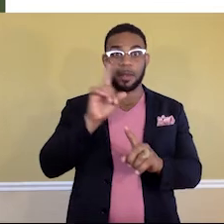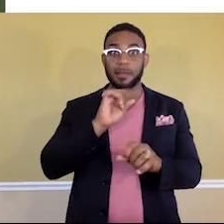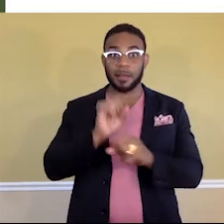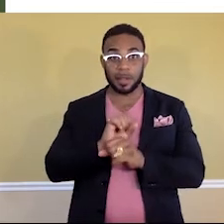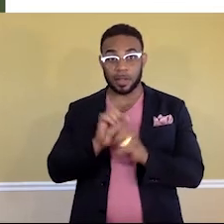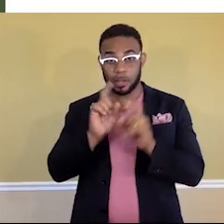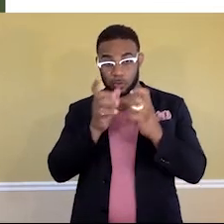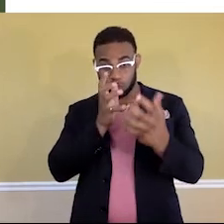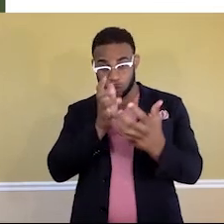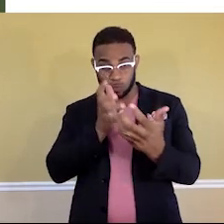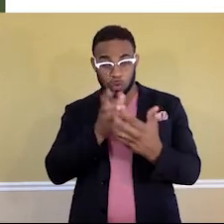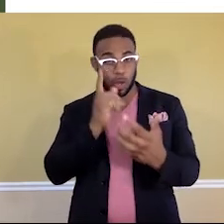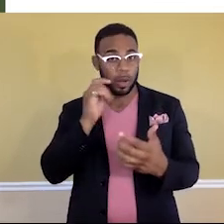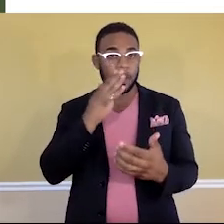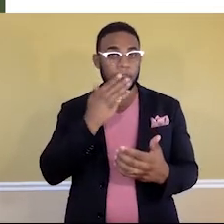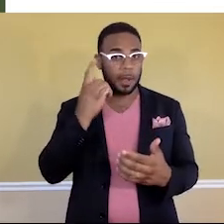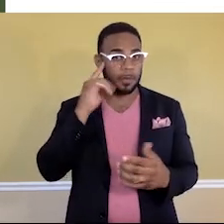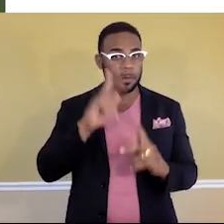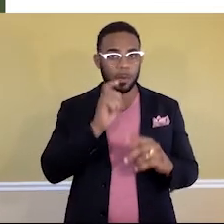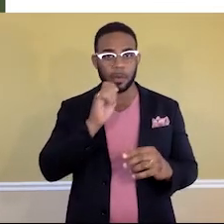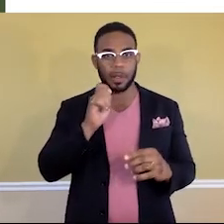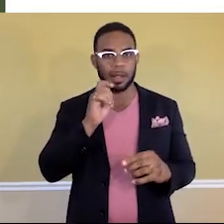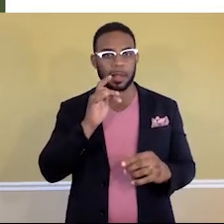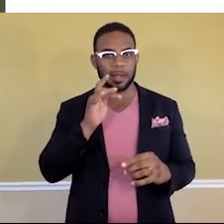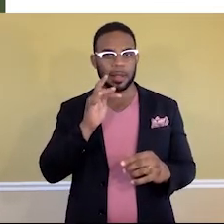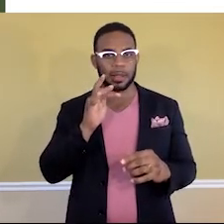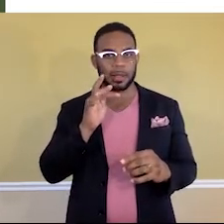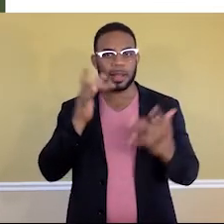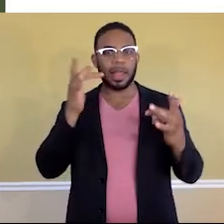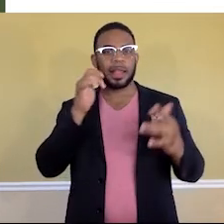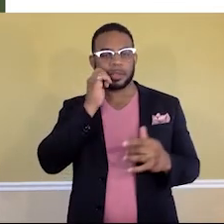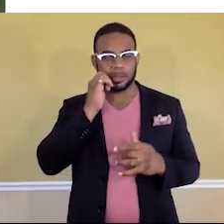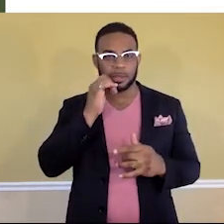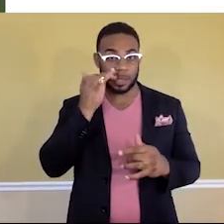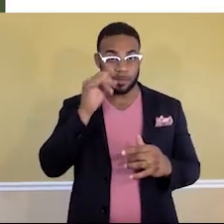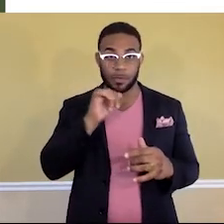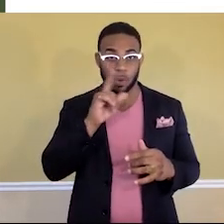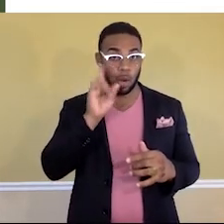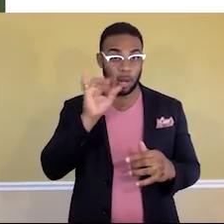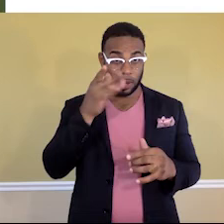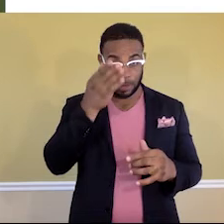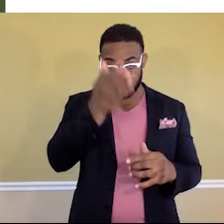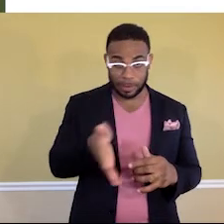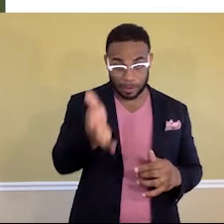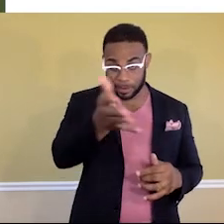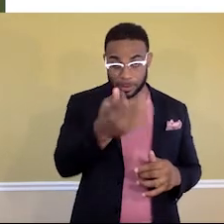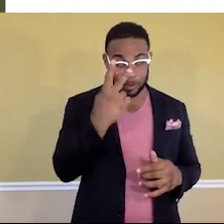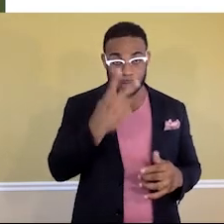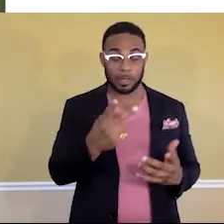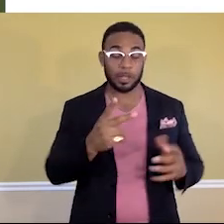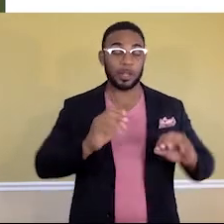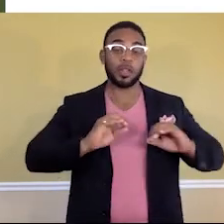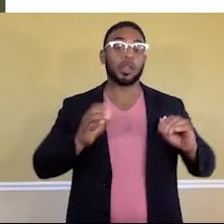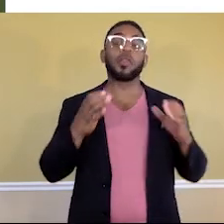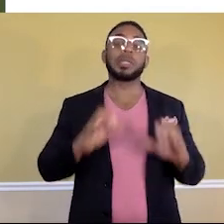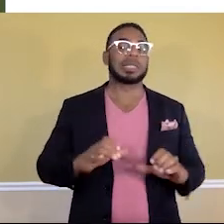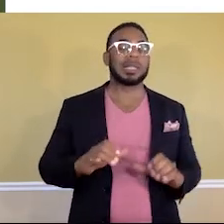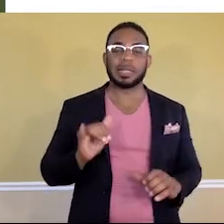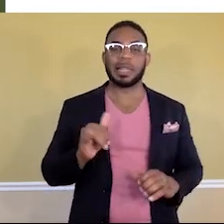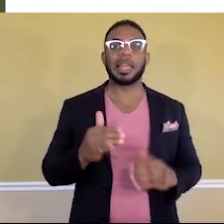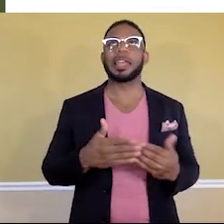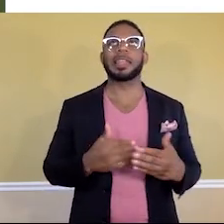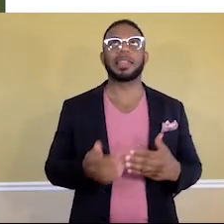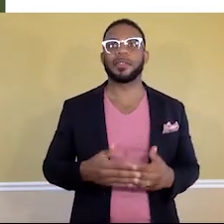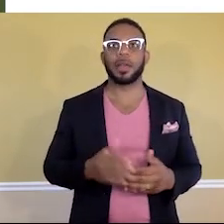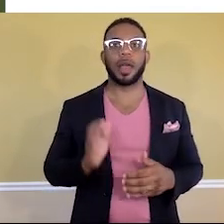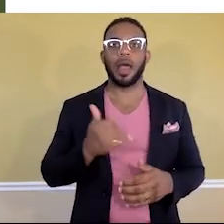literally tuned to look better for people with fair skin. So if you don't look like this, there is no chance that